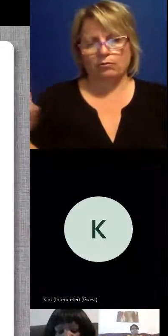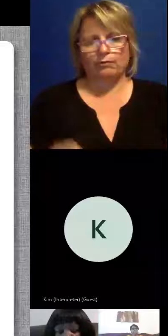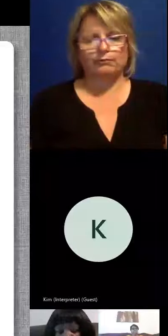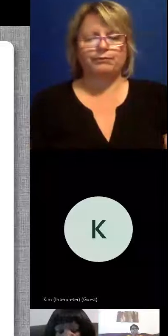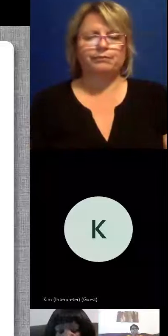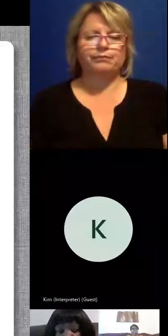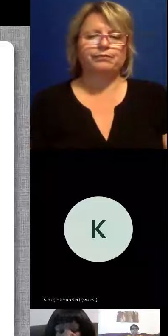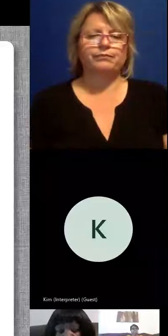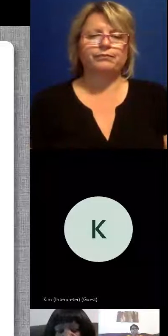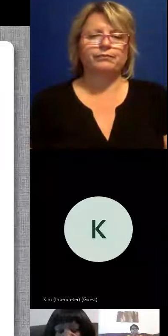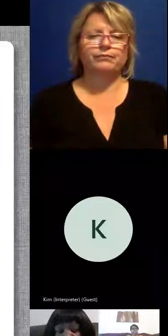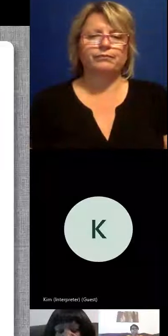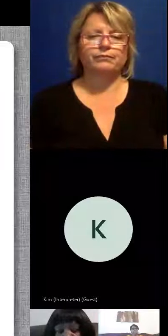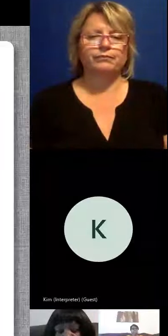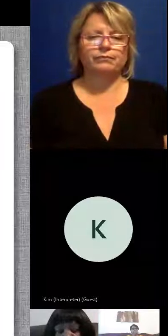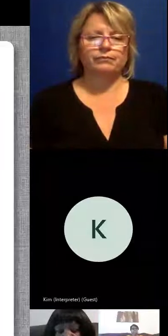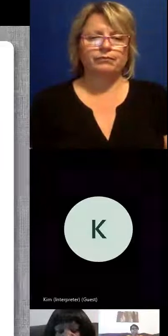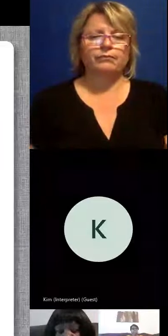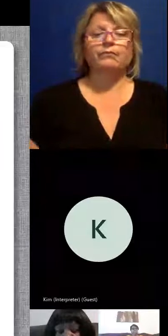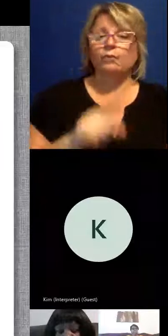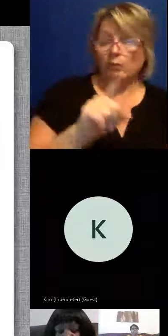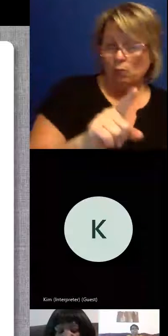1-888-350-0900. That is